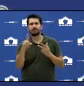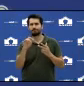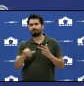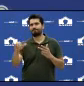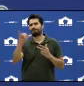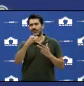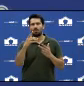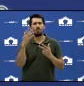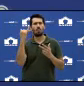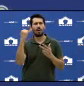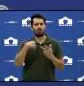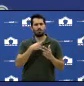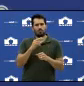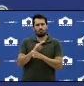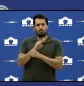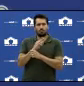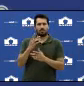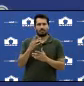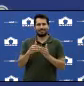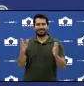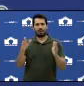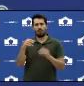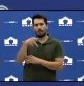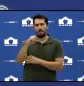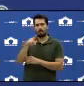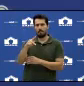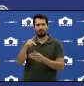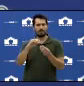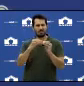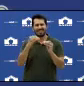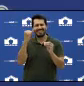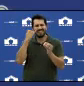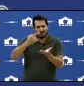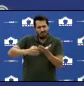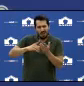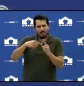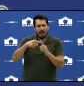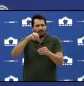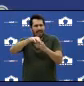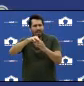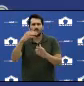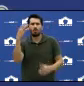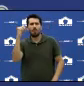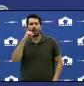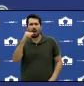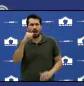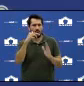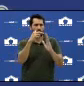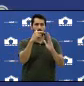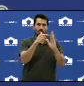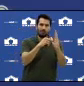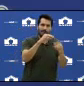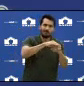why we use the general population numbers. If we're talking about elections, why don't we look at registered